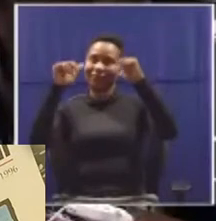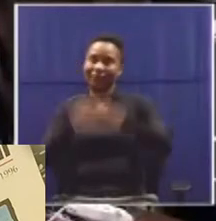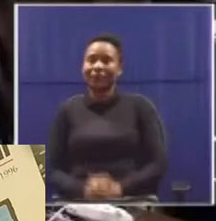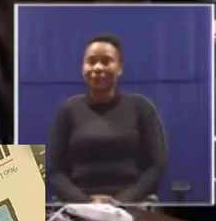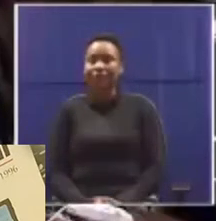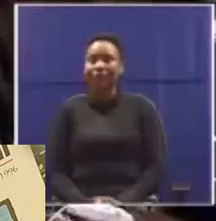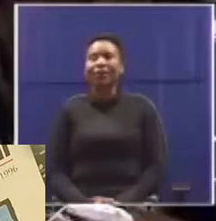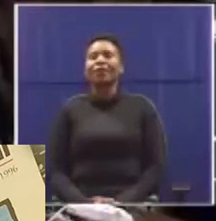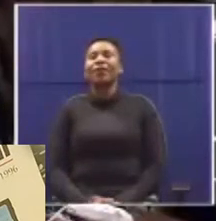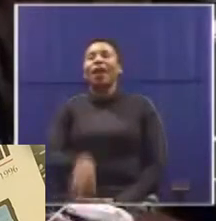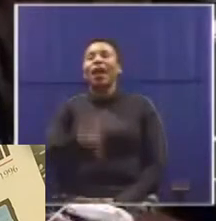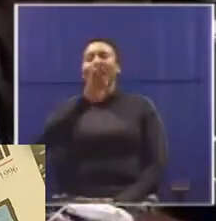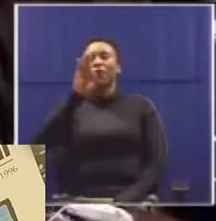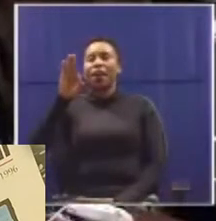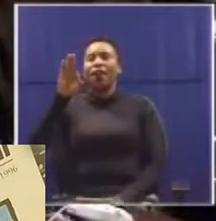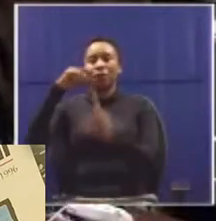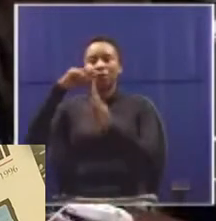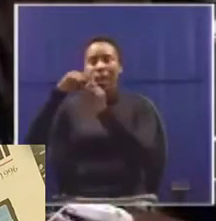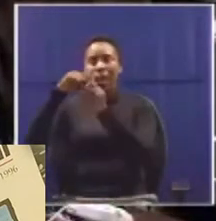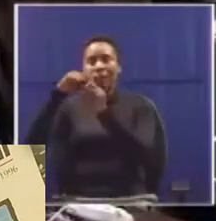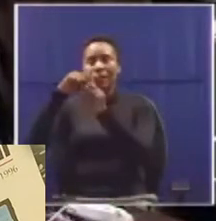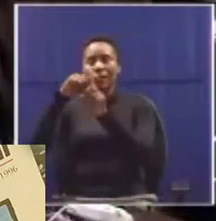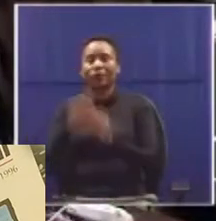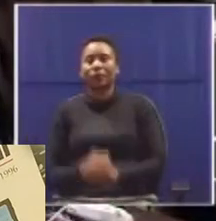give the FF Plus